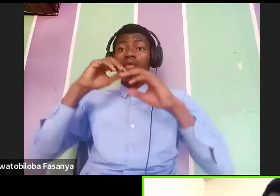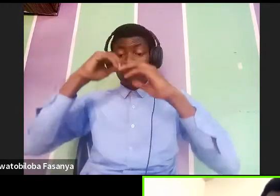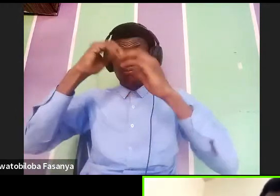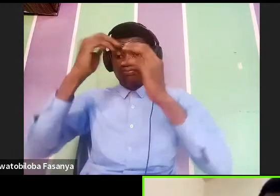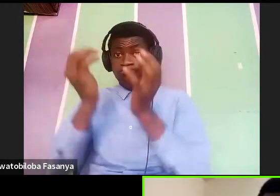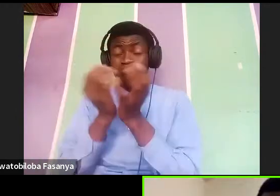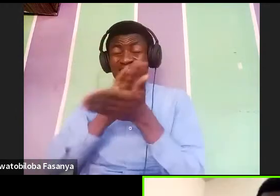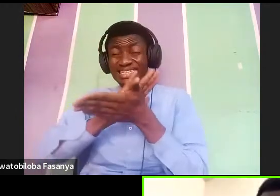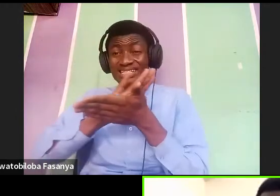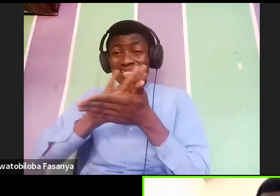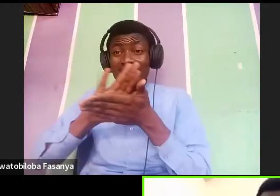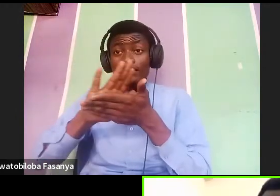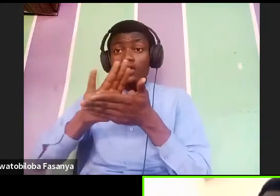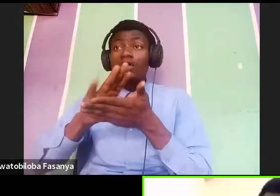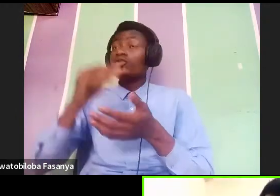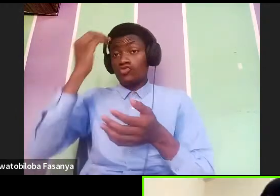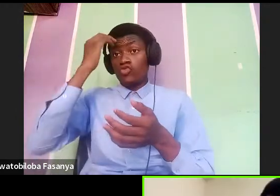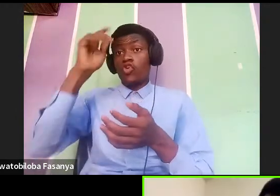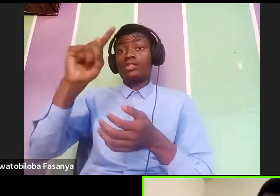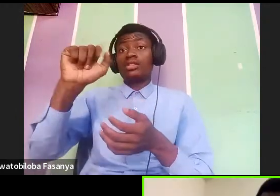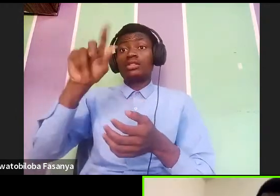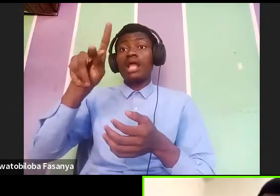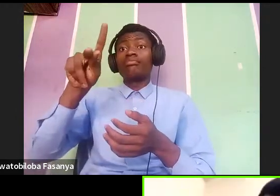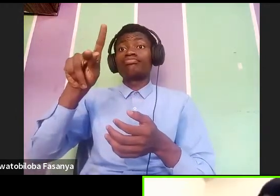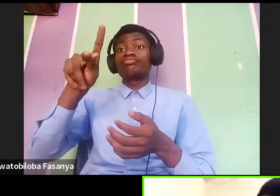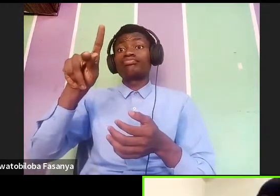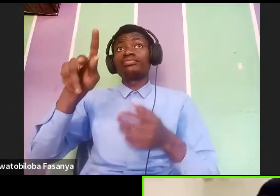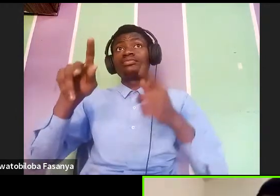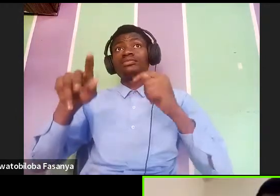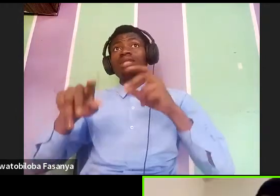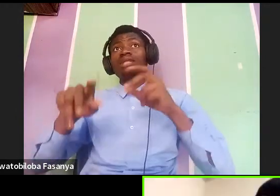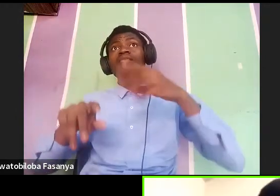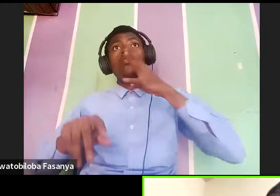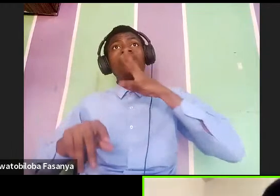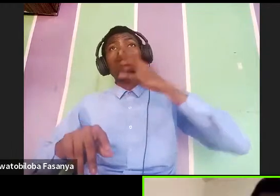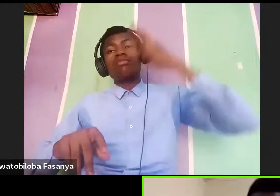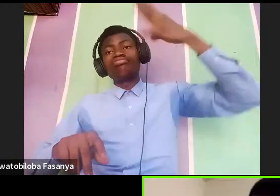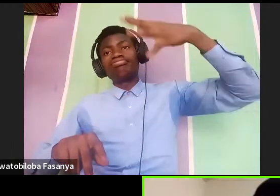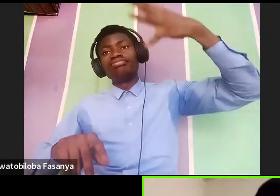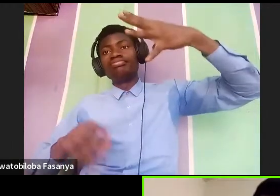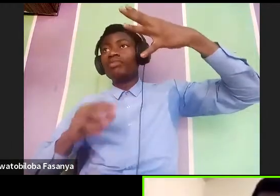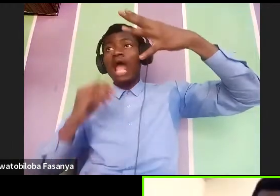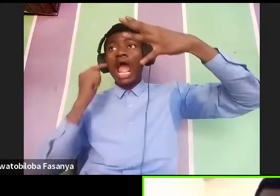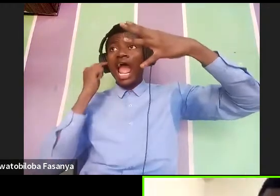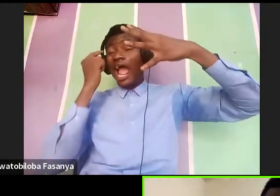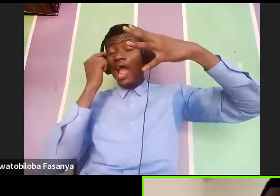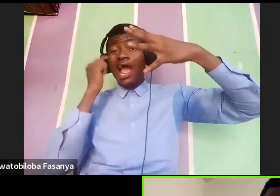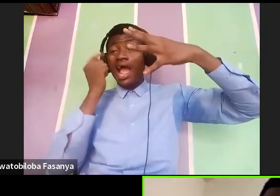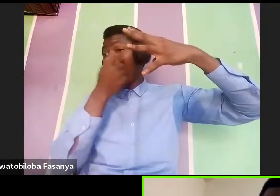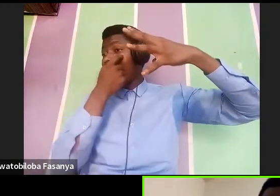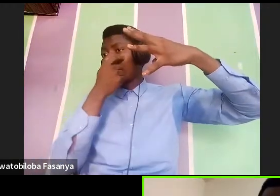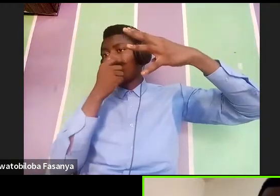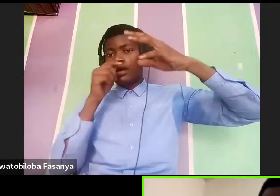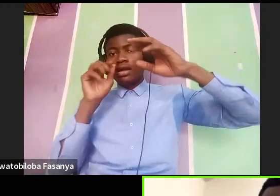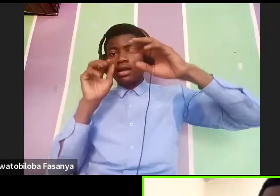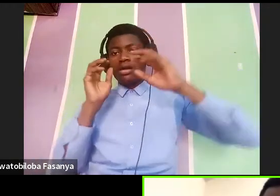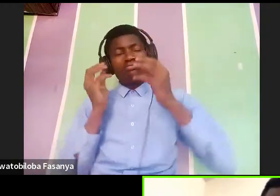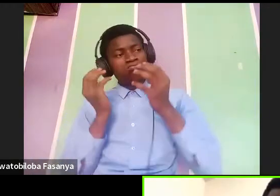On the tap most times will be good. With a good jet lag of water, just wash your eyes very well,